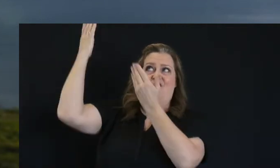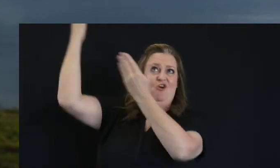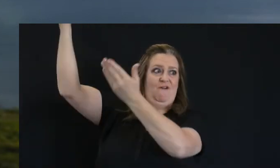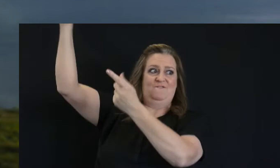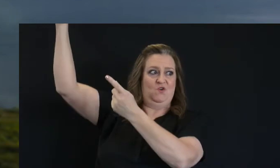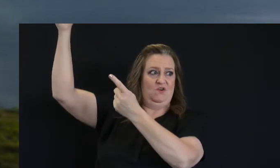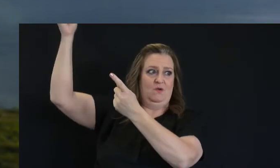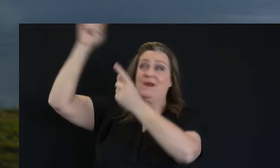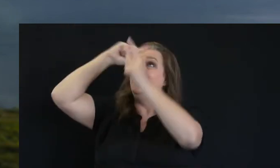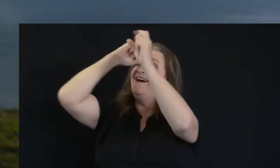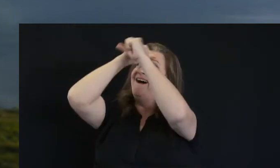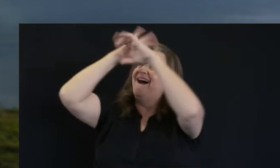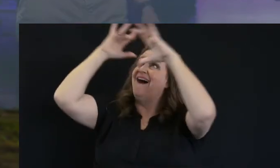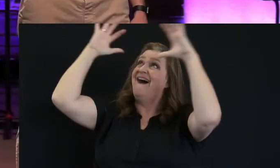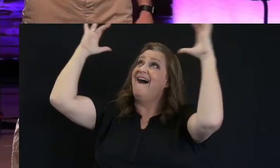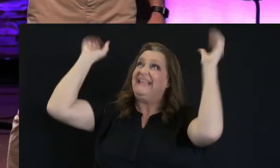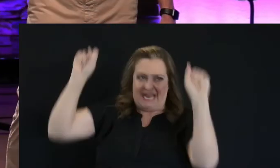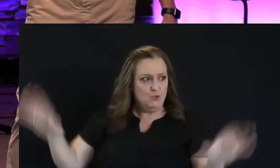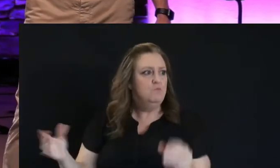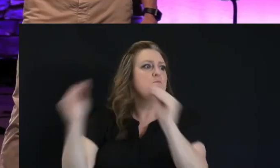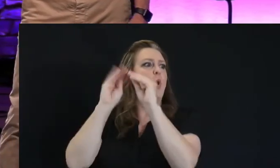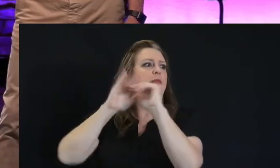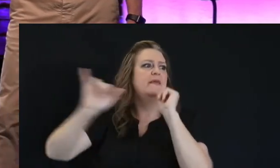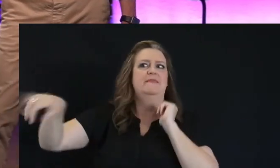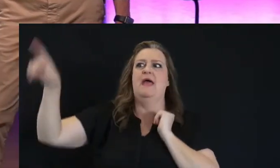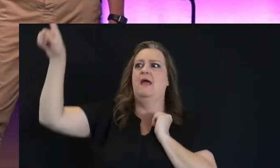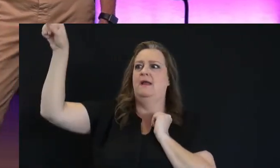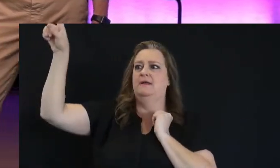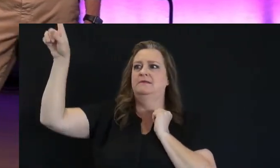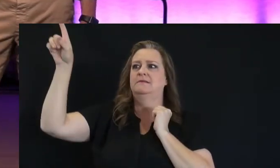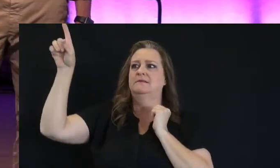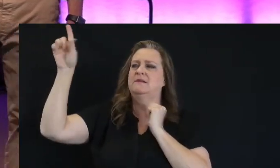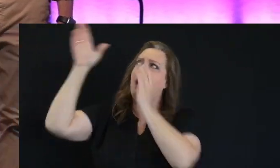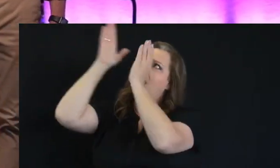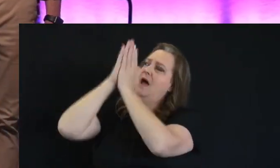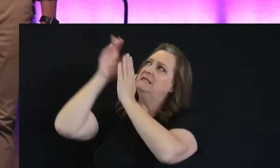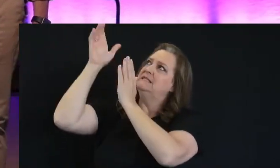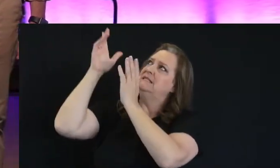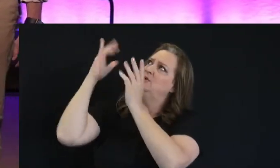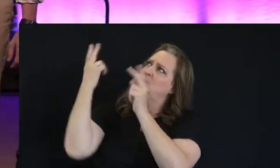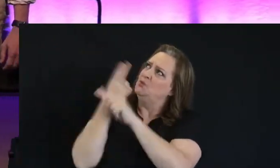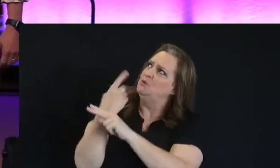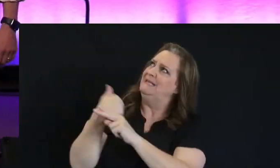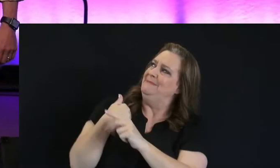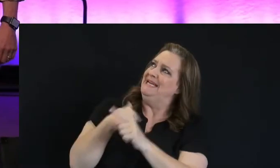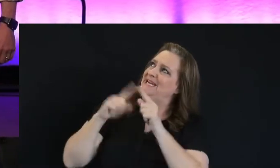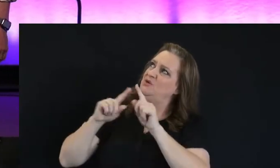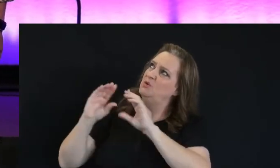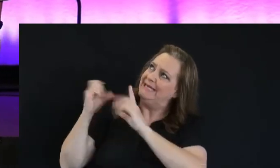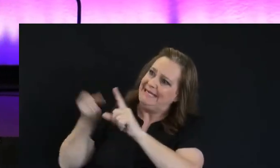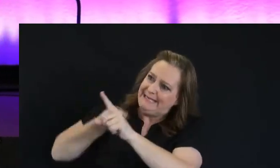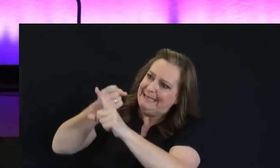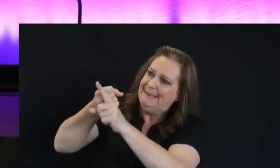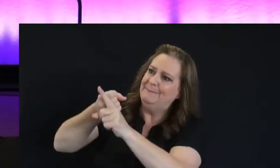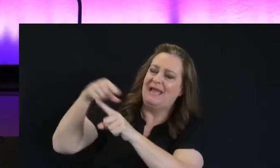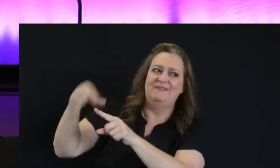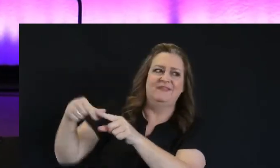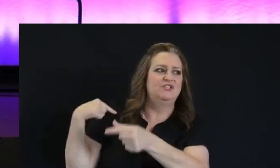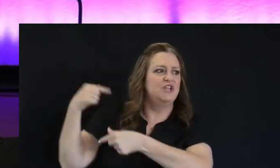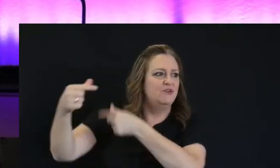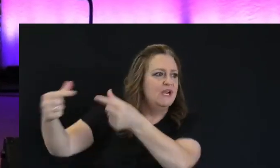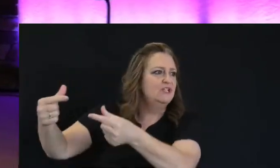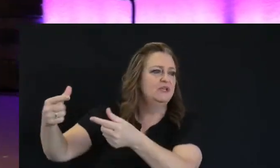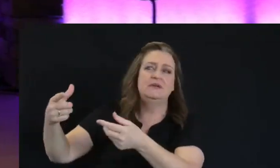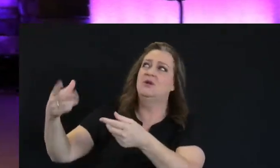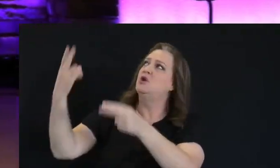things with you. Start asking him to use you to write eternal headlines in this generation, headlines that will last into